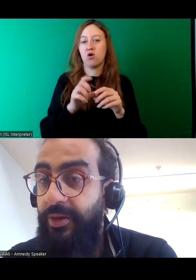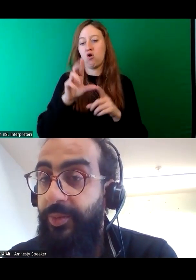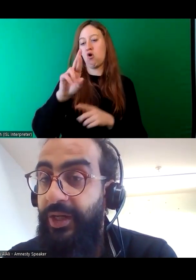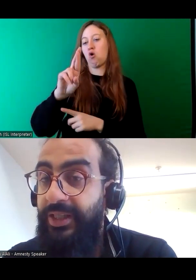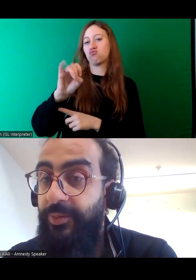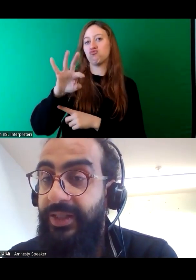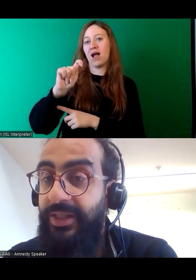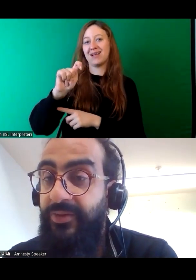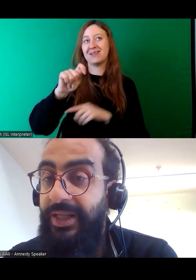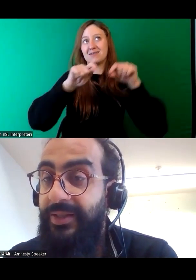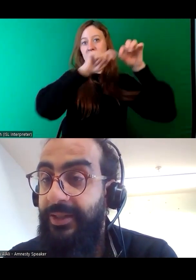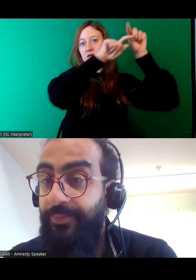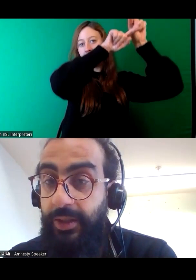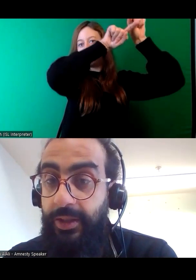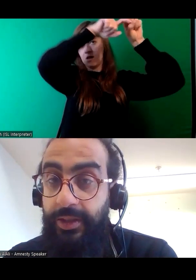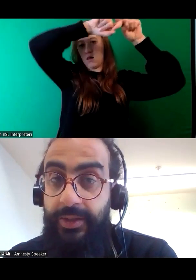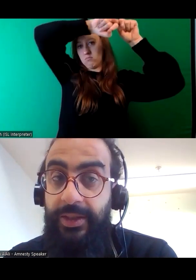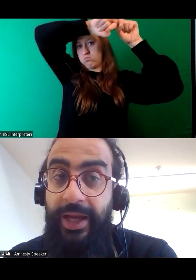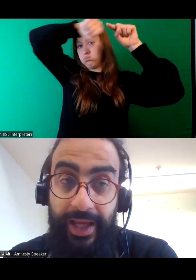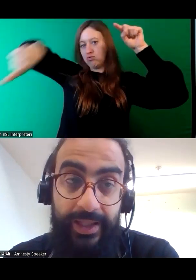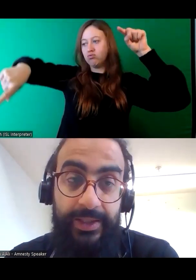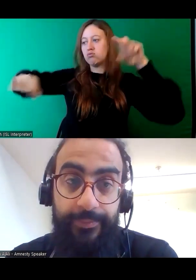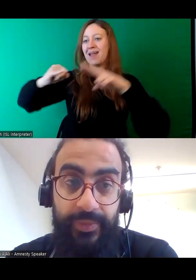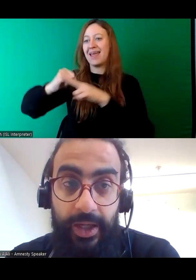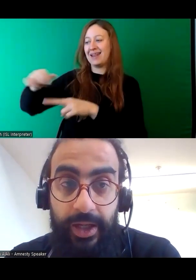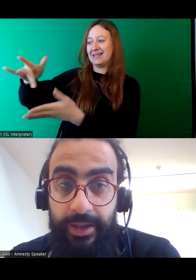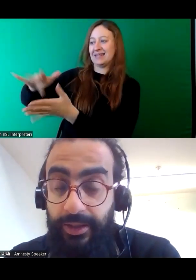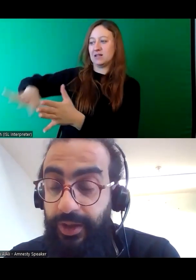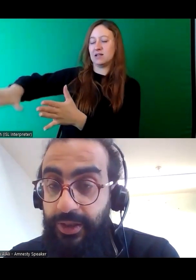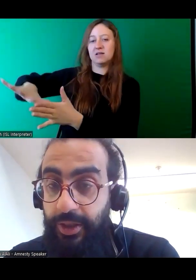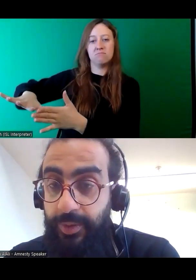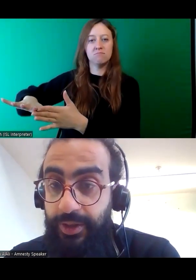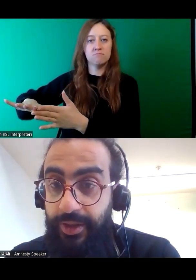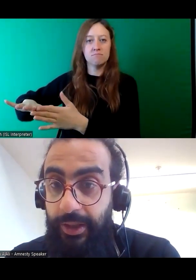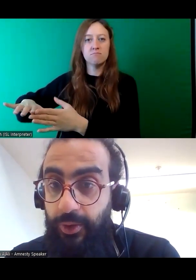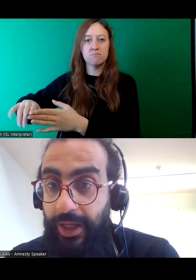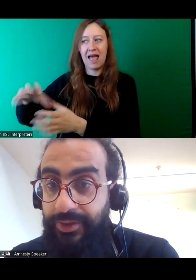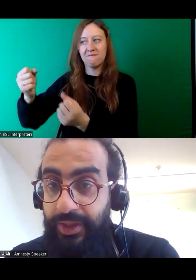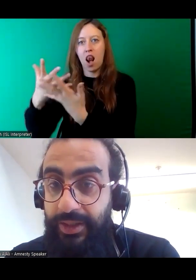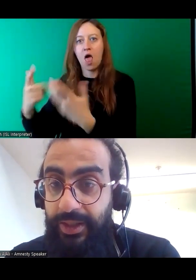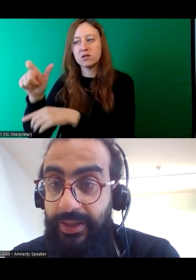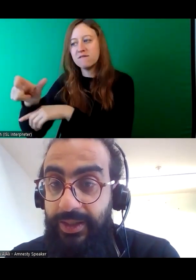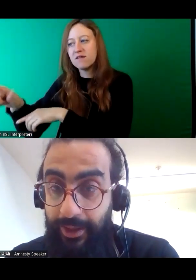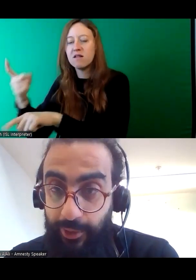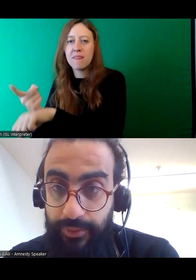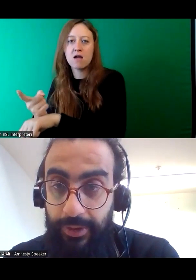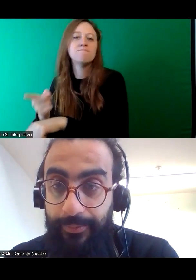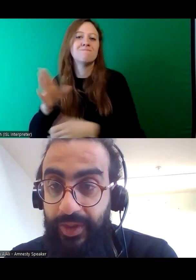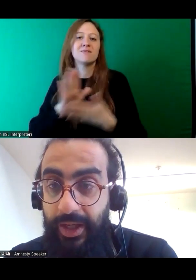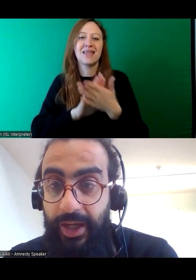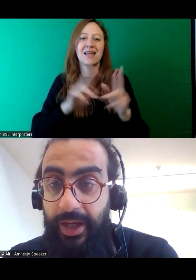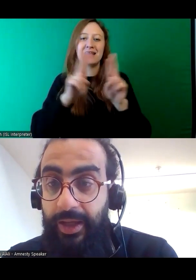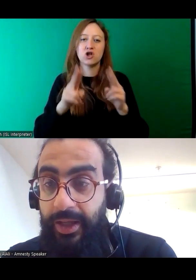areas that are populated by civilians, is against the international humanitarian law, and it's